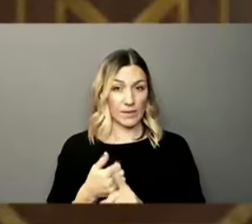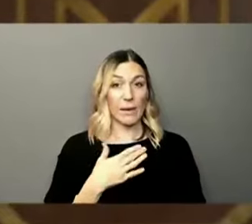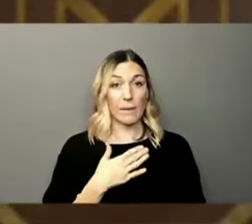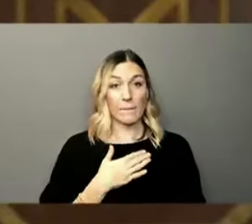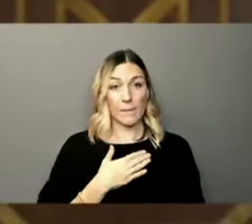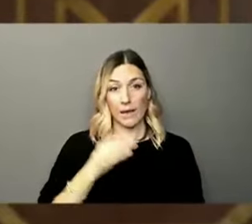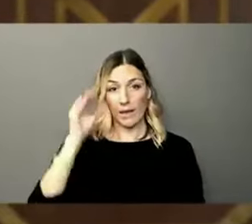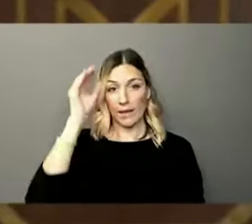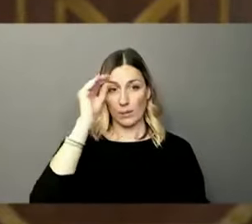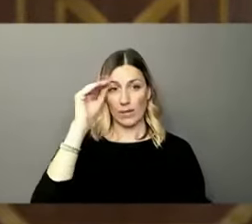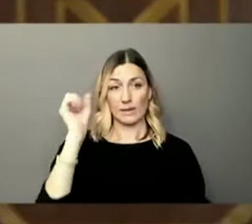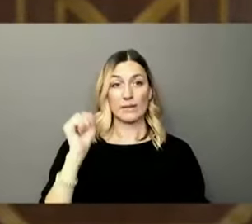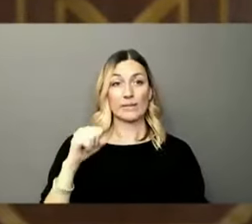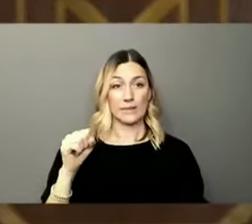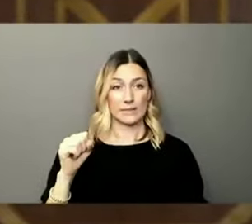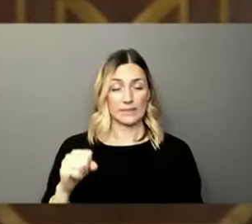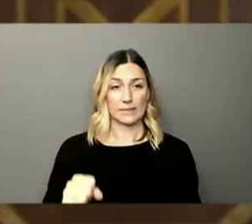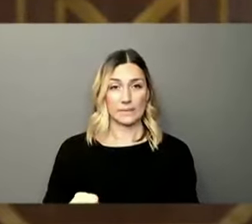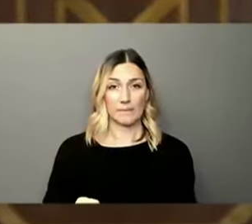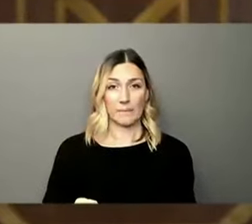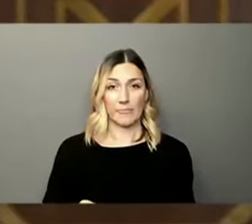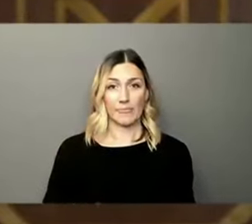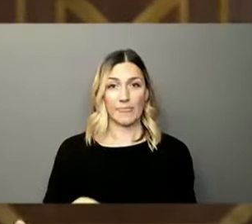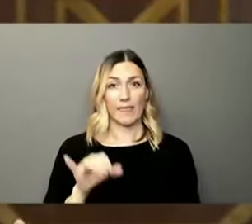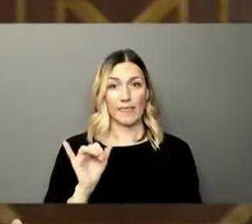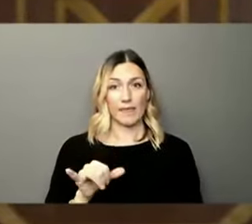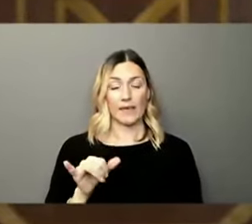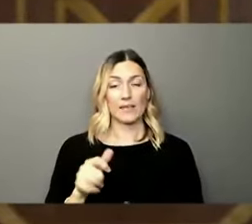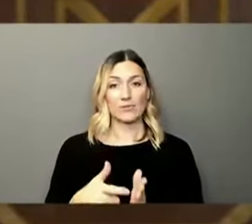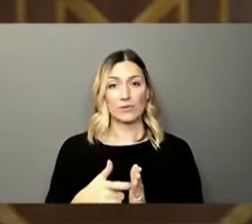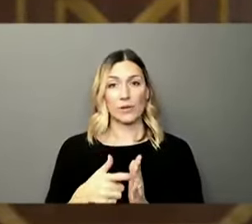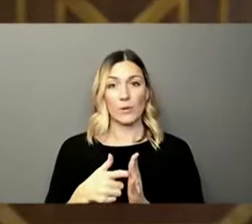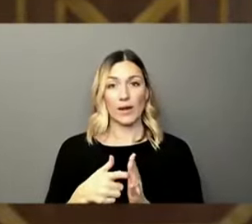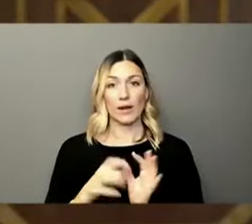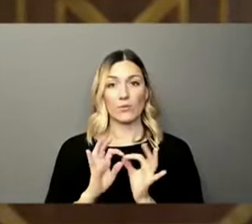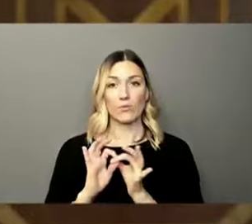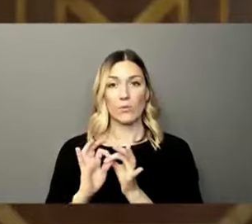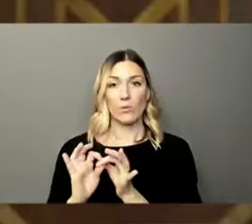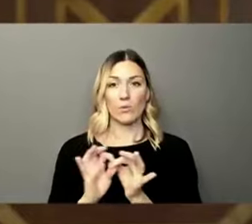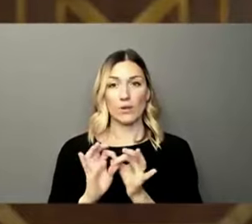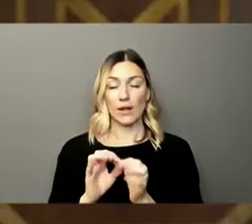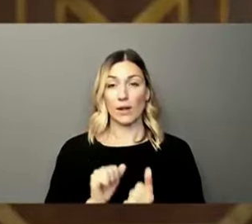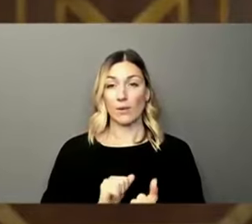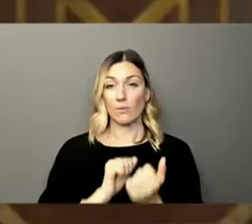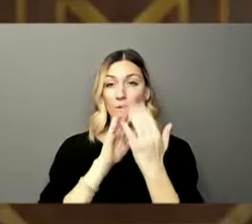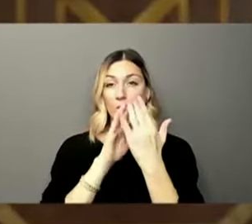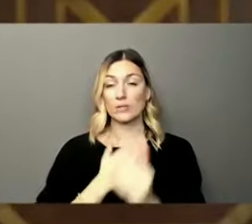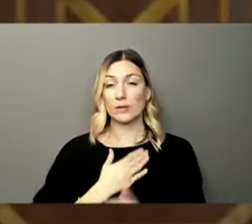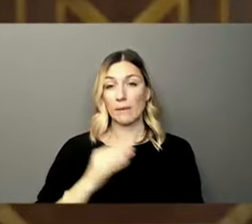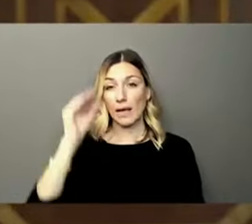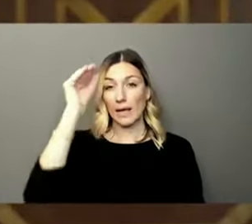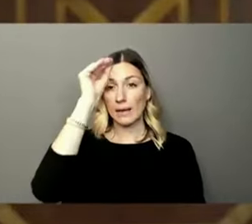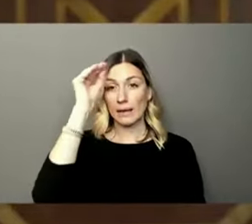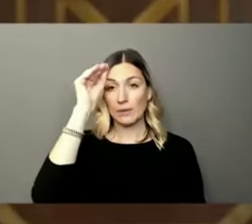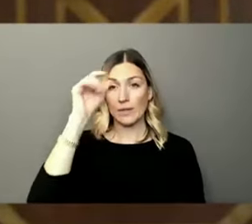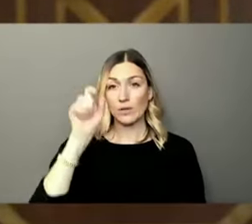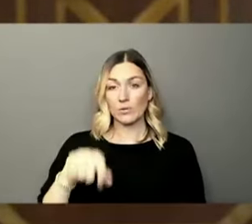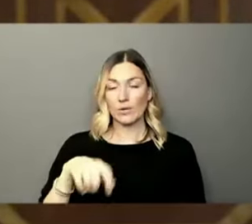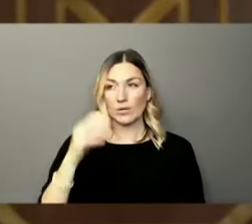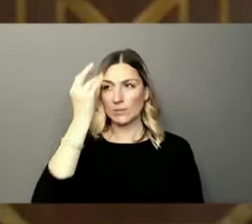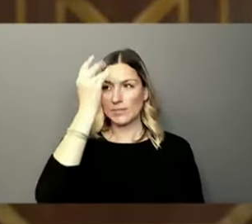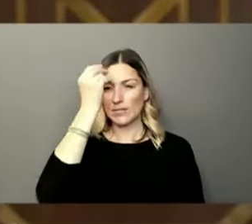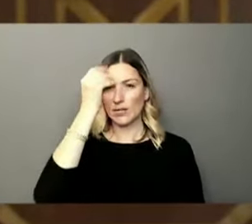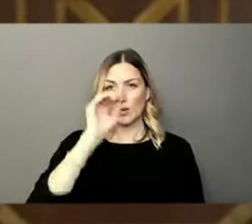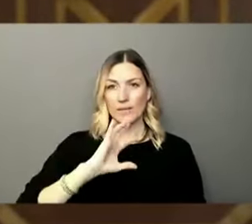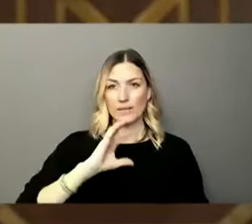must. And this is going to require a coordinated approach. In my opinion, the U.S. should consider the establishment within NIH of an institute